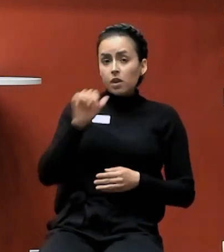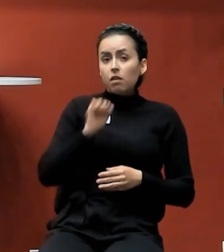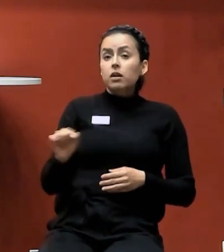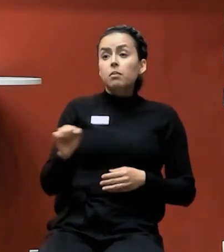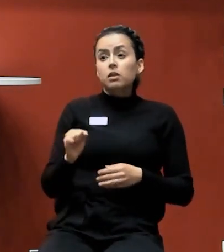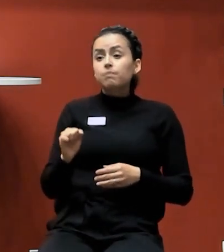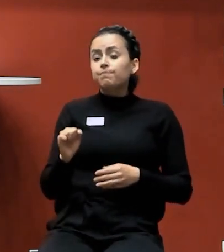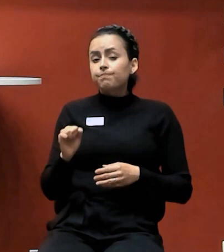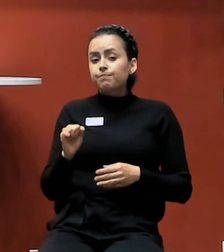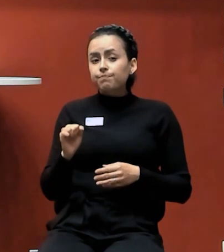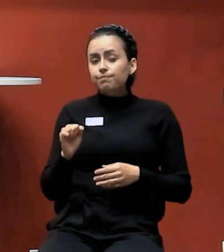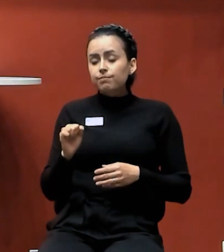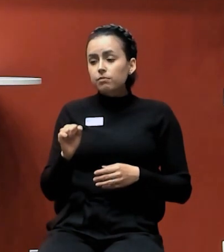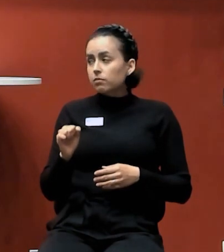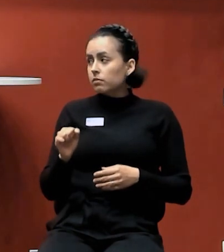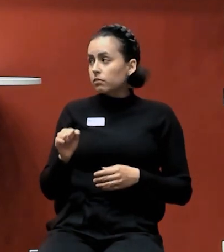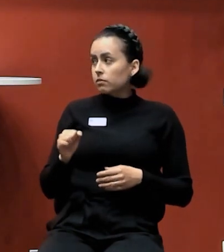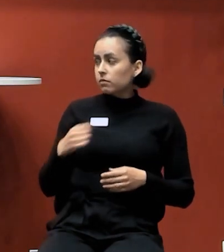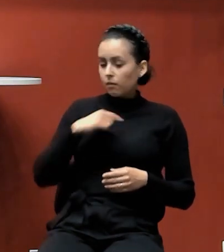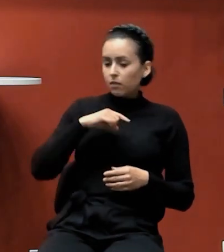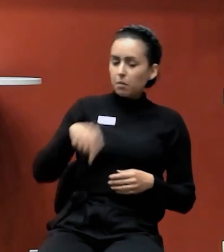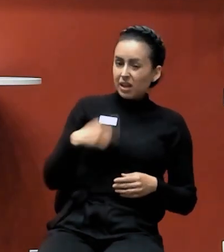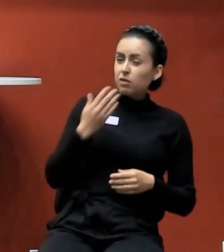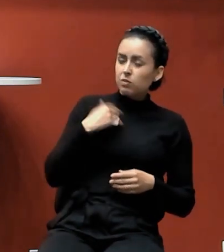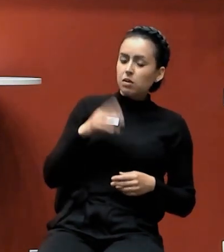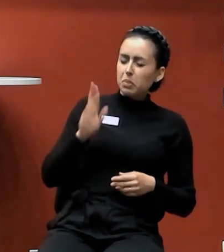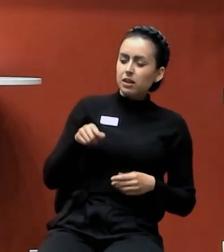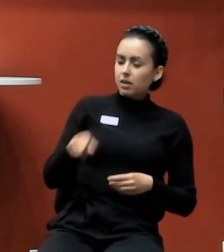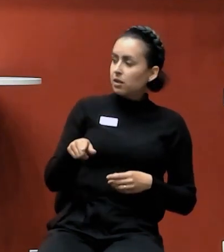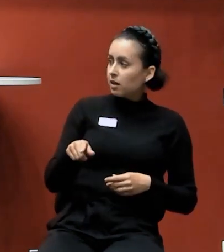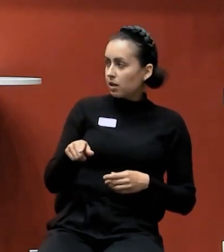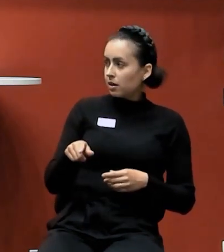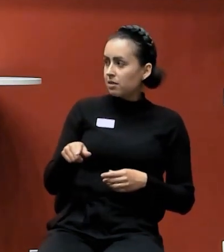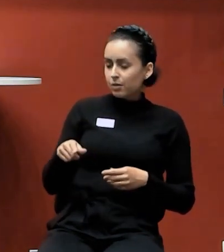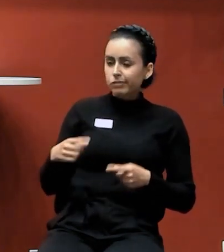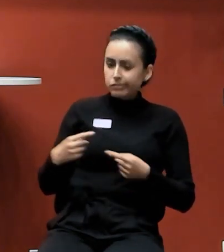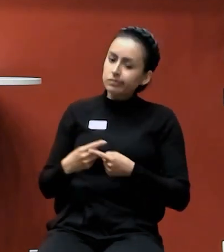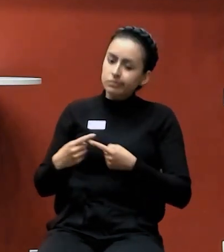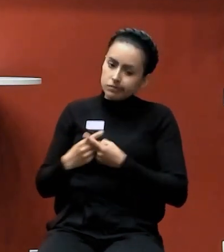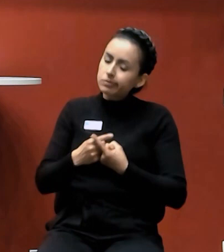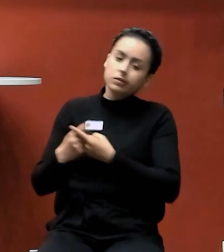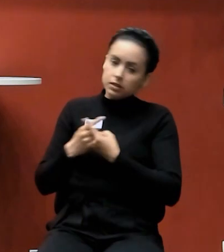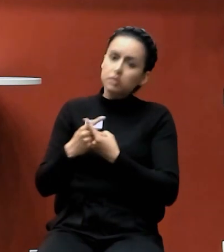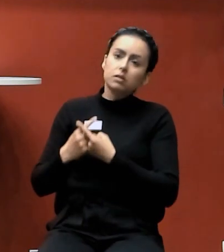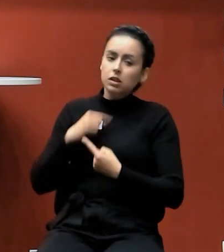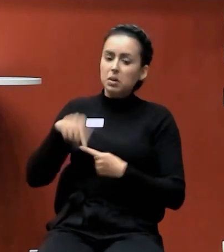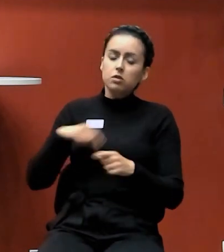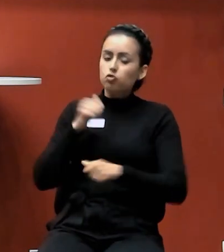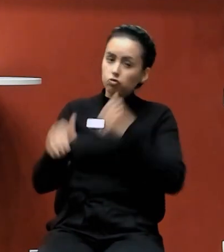those of us that are involved in this struggle, this kind of